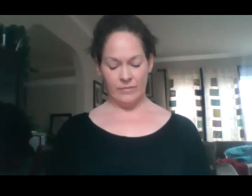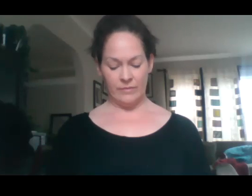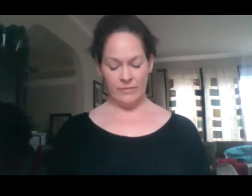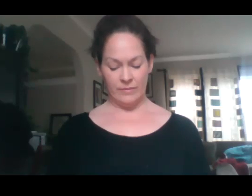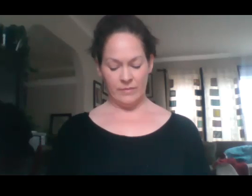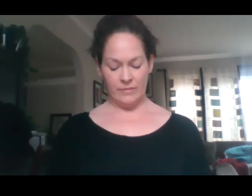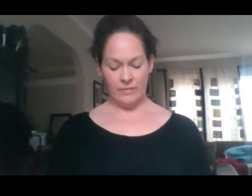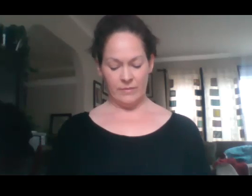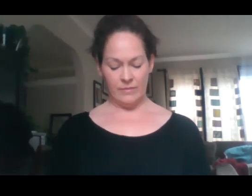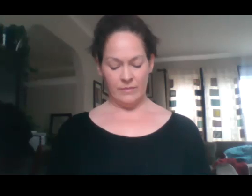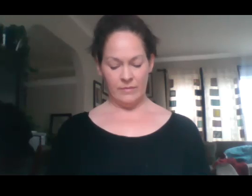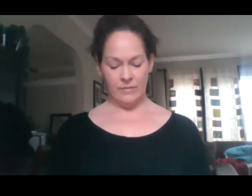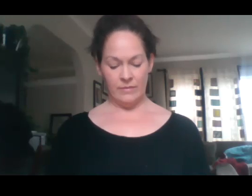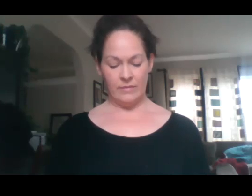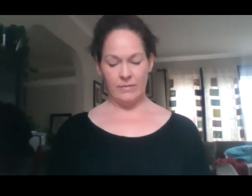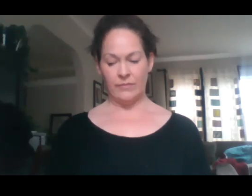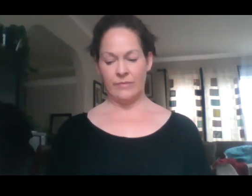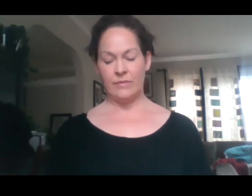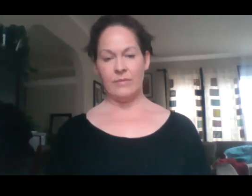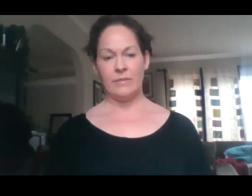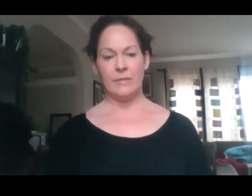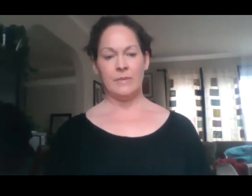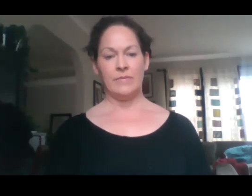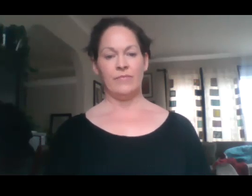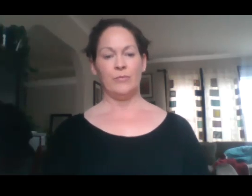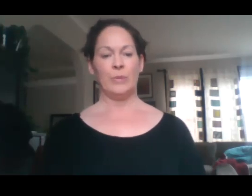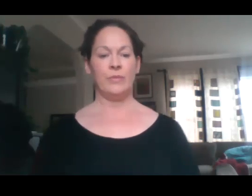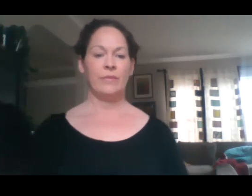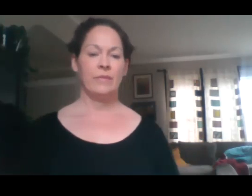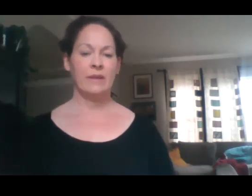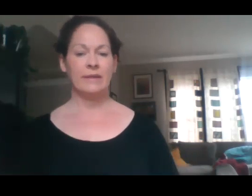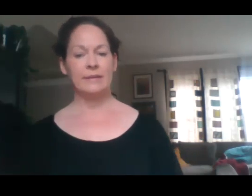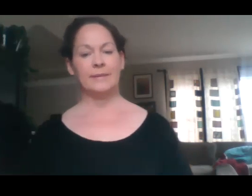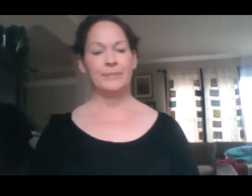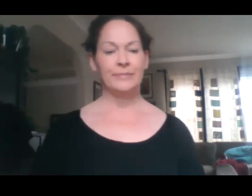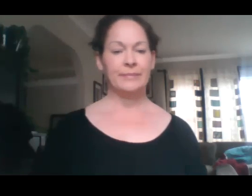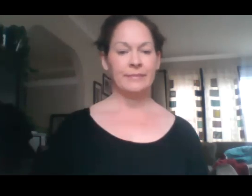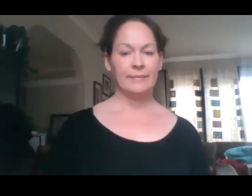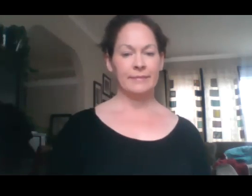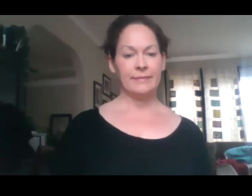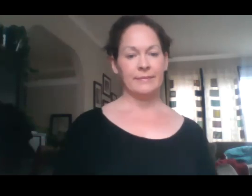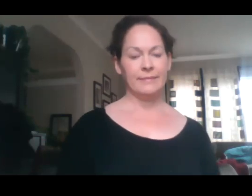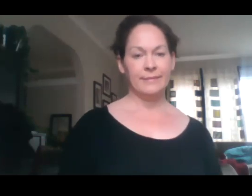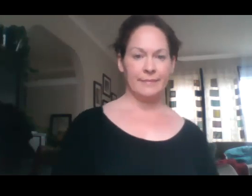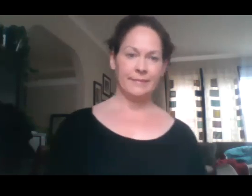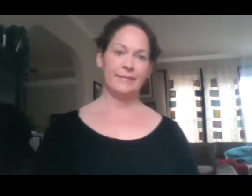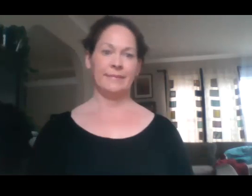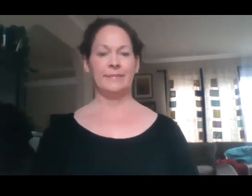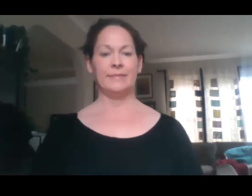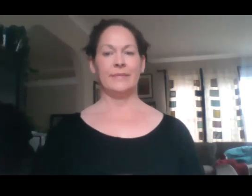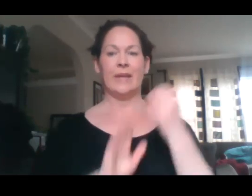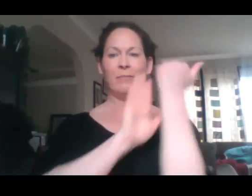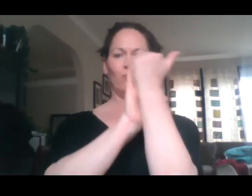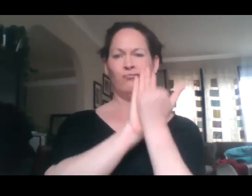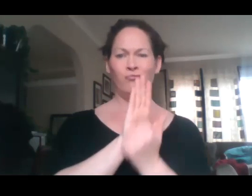This is 76 in the textbook. I'm going to brighten up my colors. Yeah, cleared my blackboard. I'm going to go bright yellow for